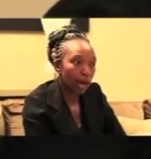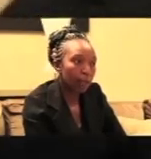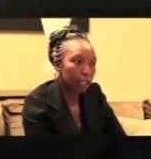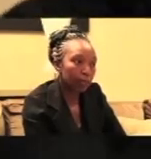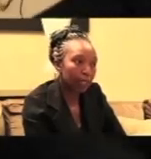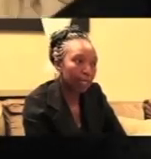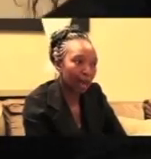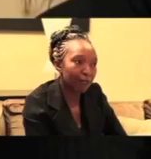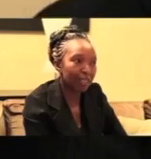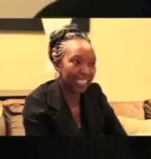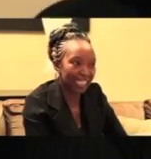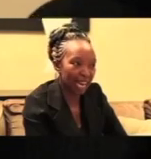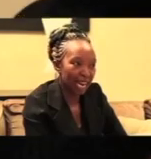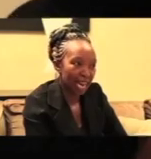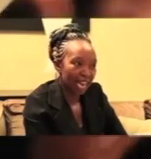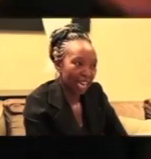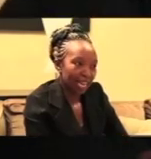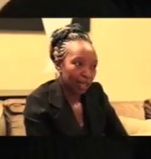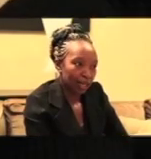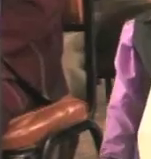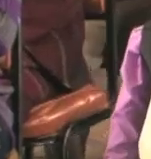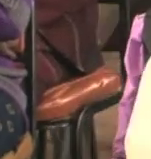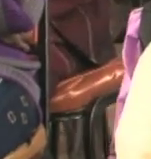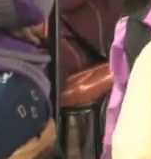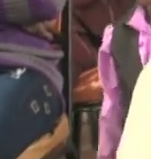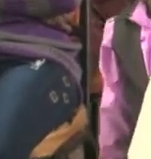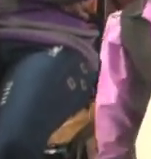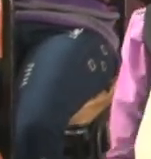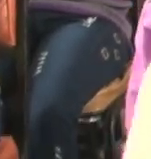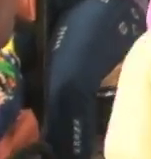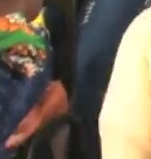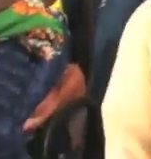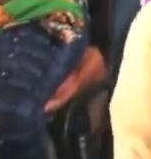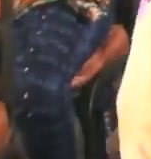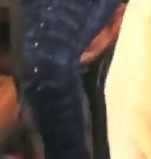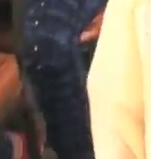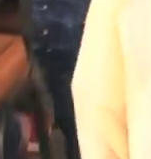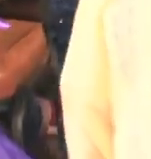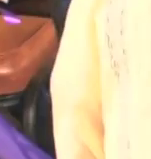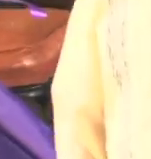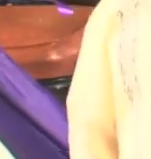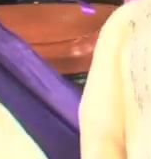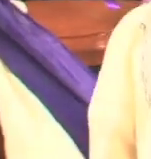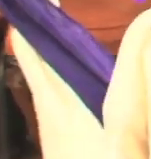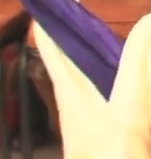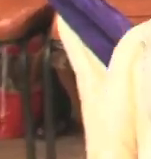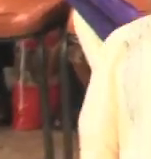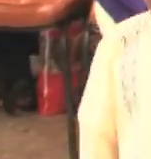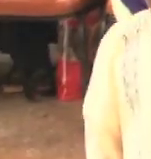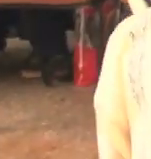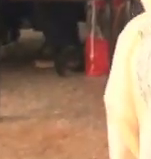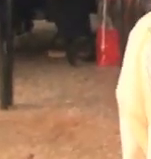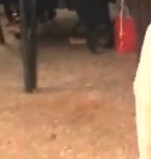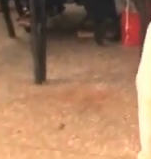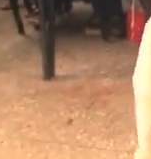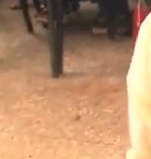that I'm expecting a visitor. My parents were shocked. So they thought it's not somebody